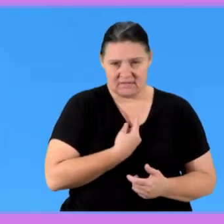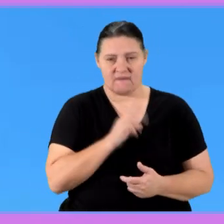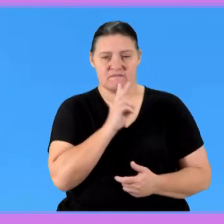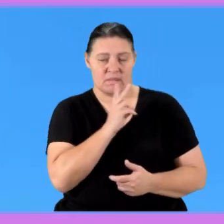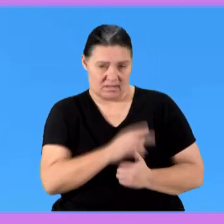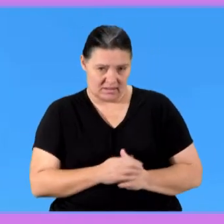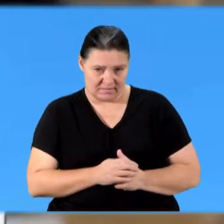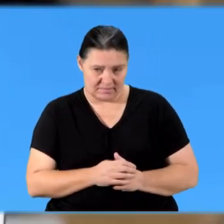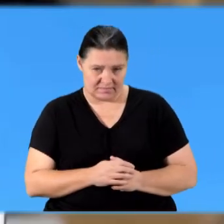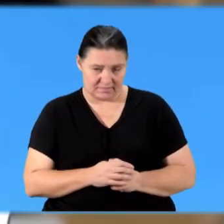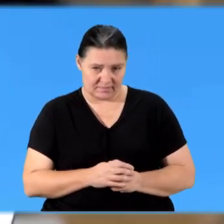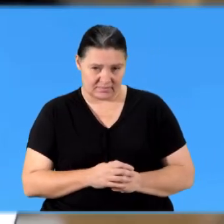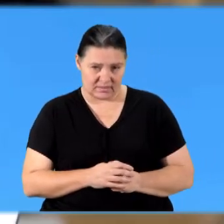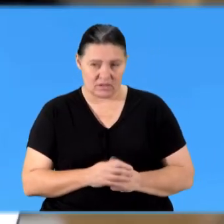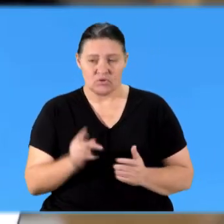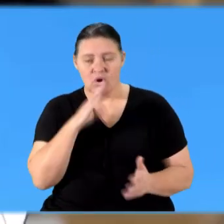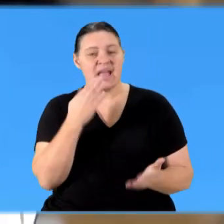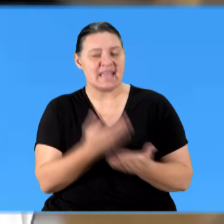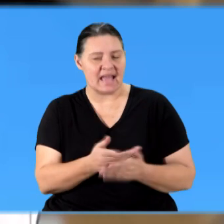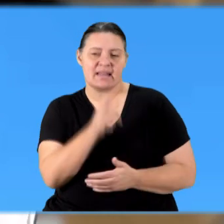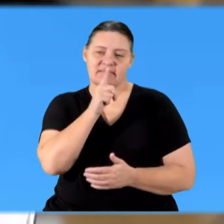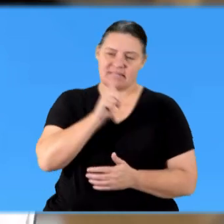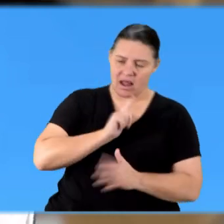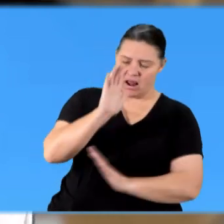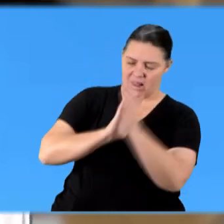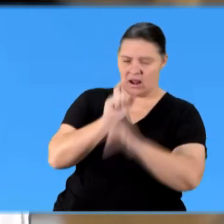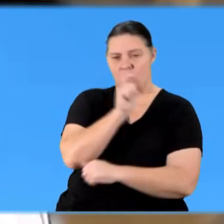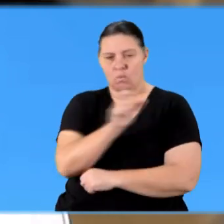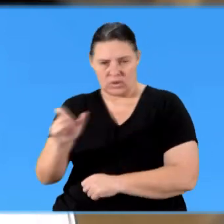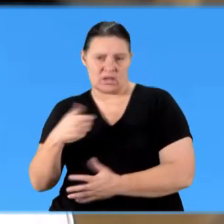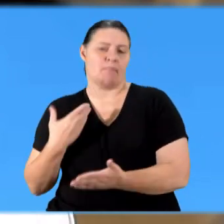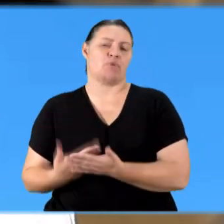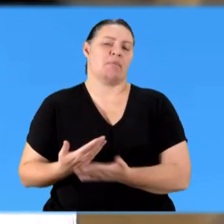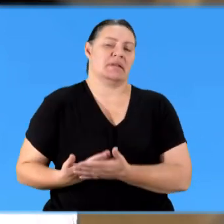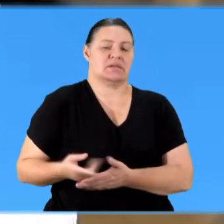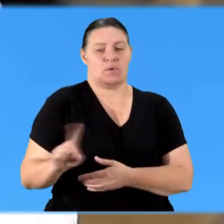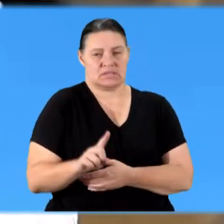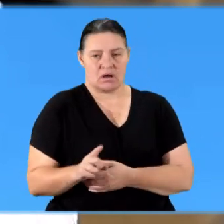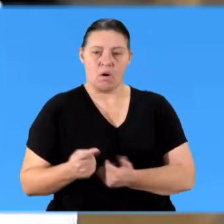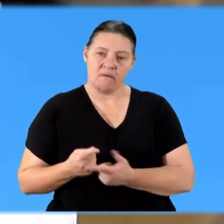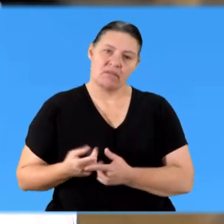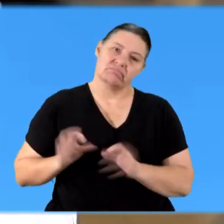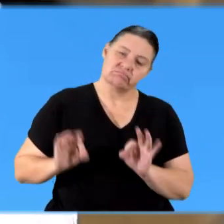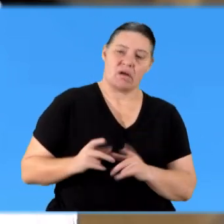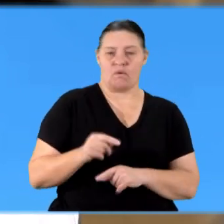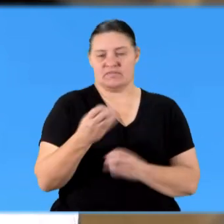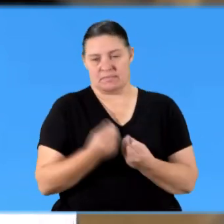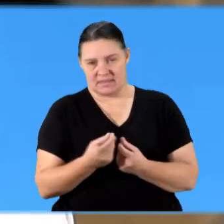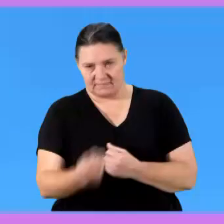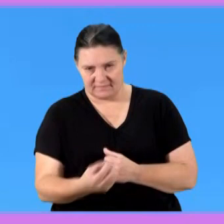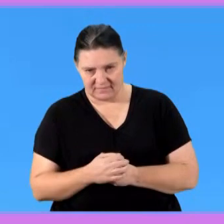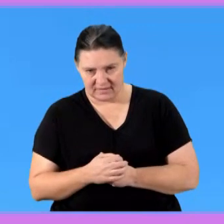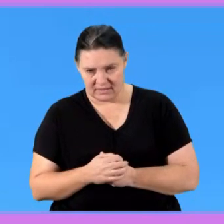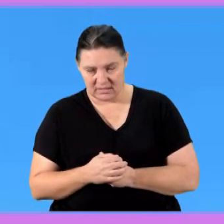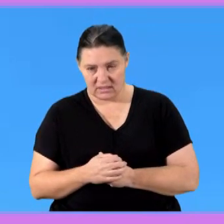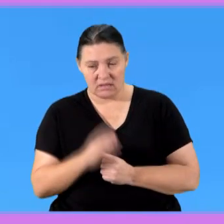yourself verbally. Okay, so that you are able to tell us in words what the probability or the likelihood of something is.